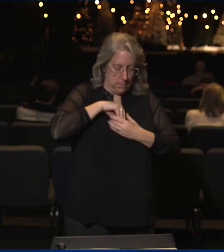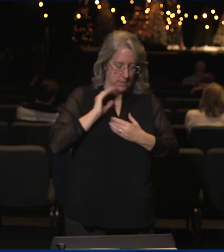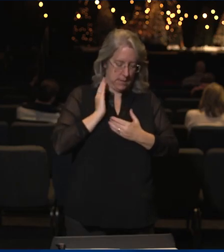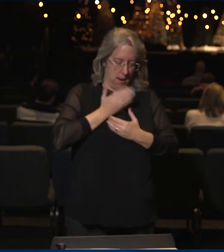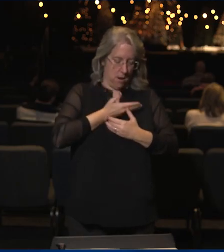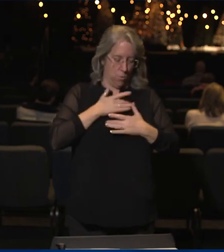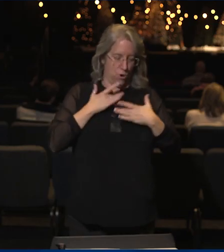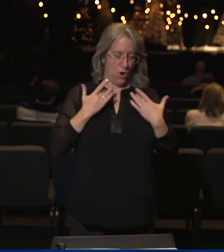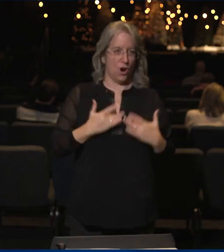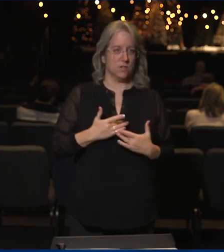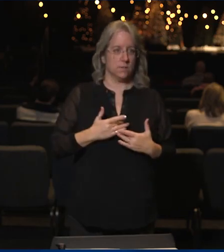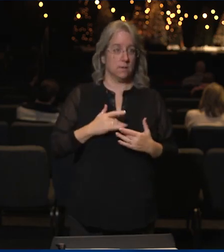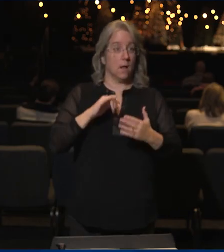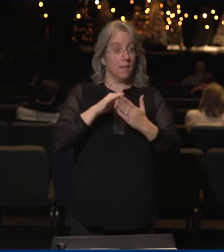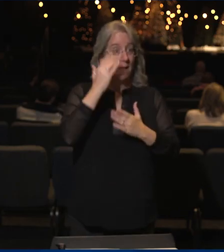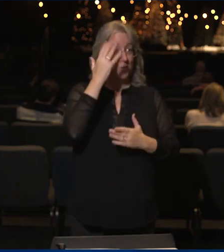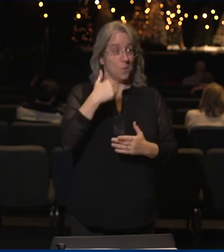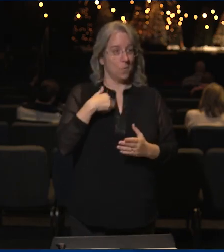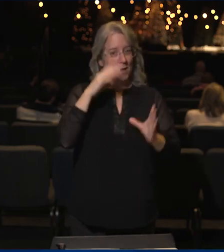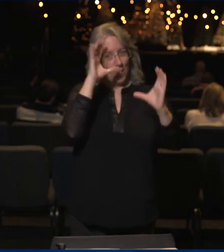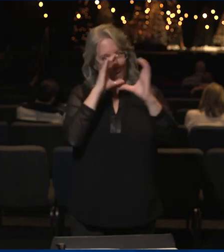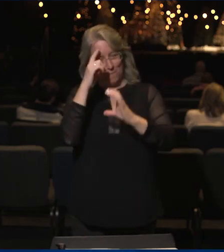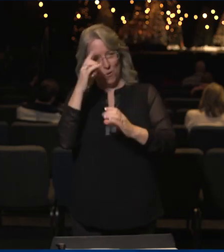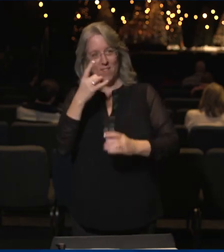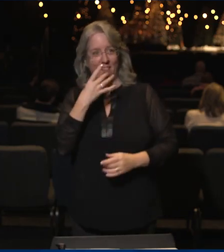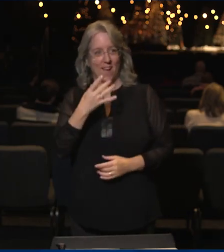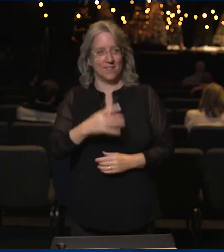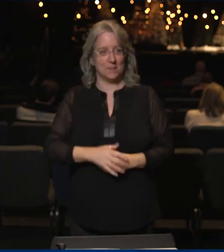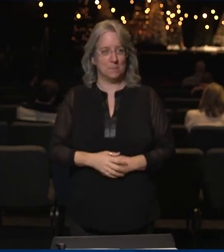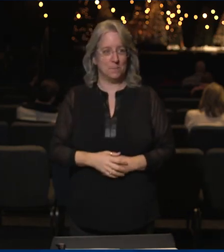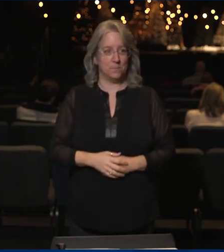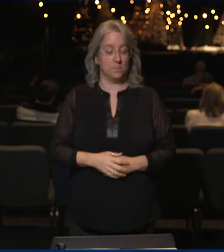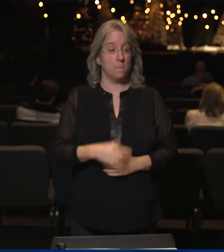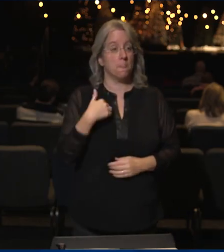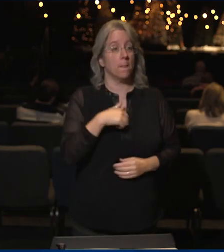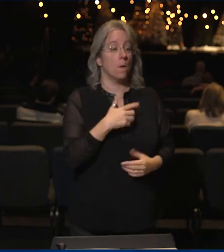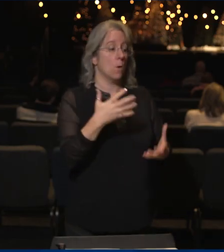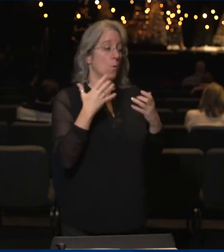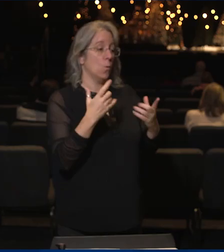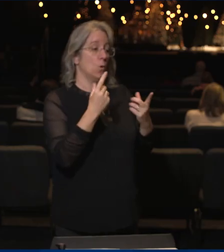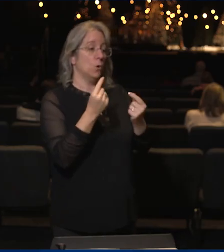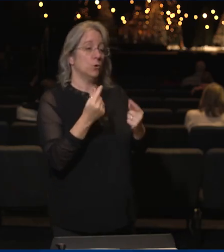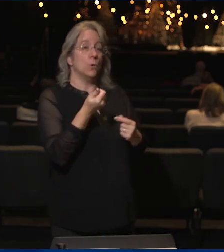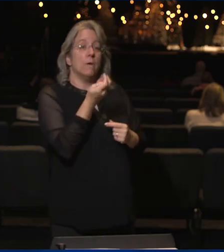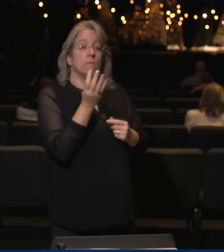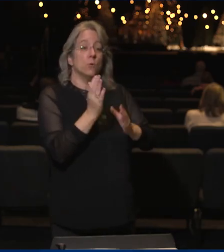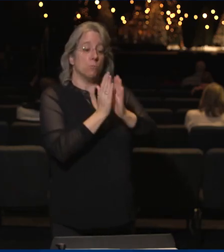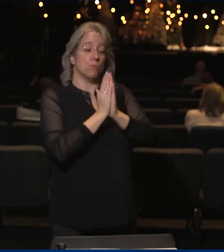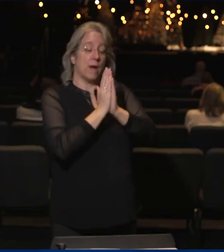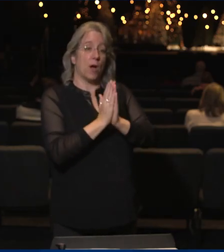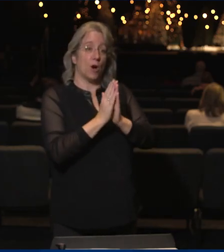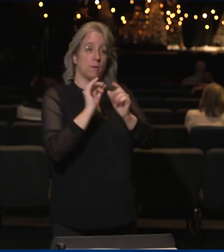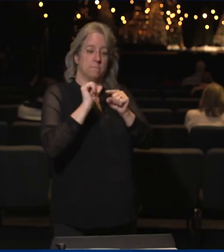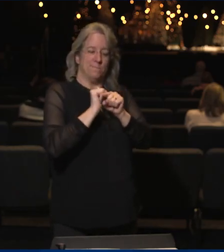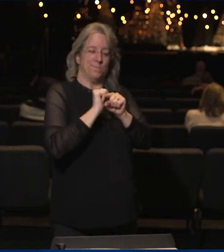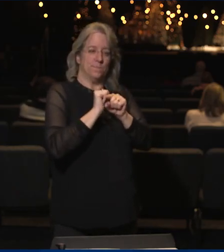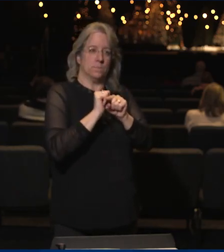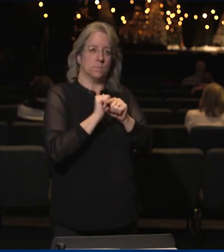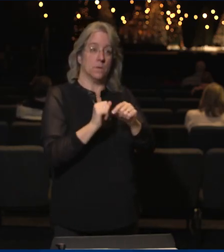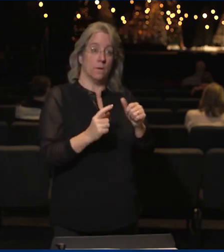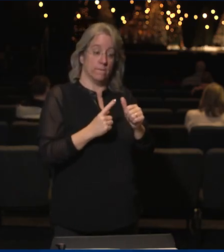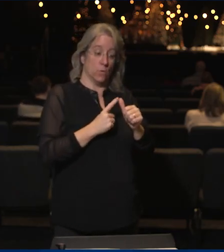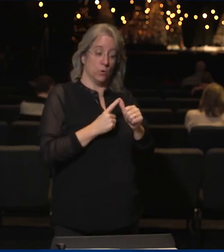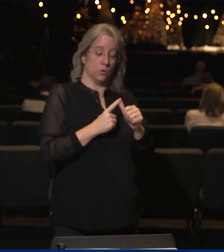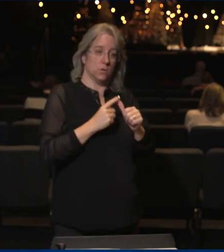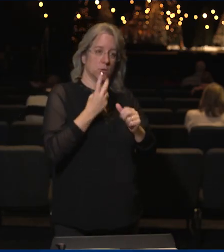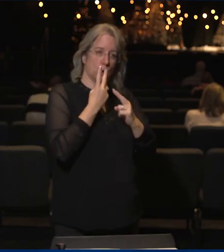look for the light. So we want to do a couple of prayer exercises. The first one that we want to do is looking